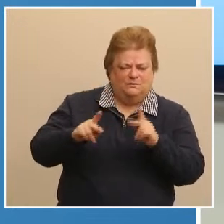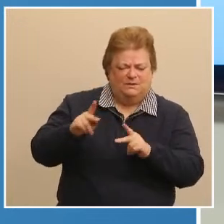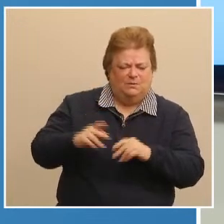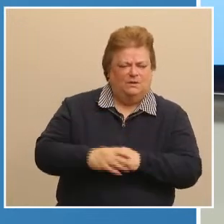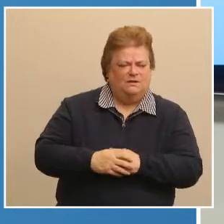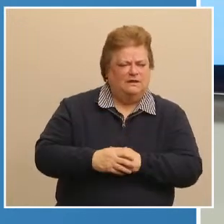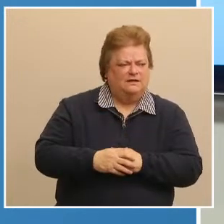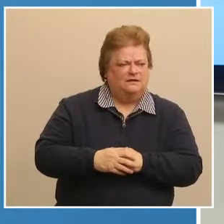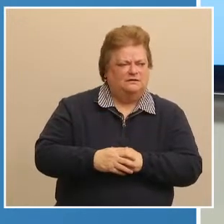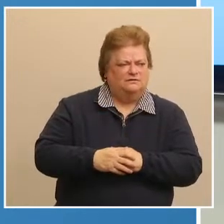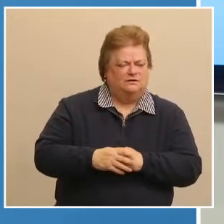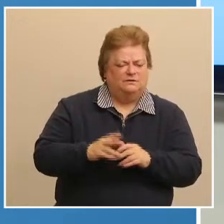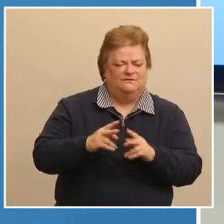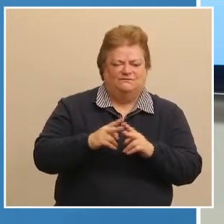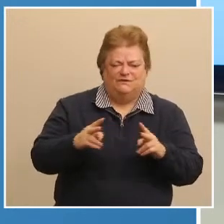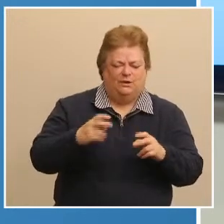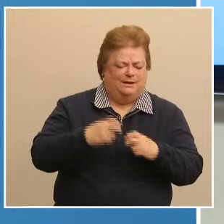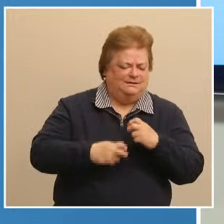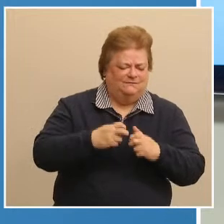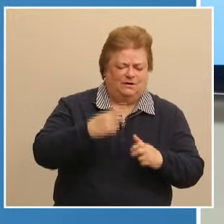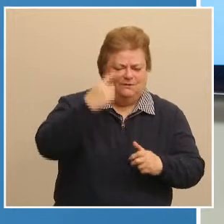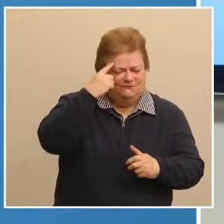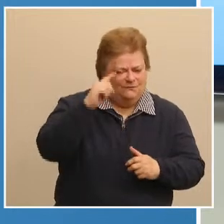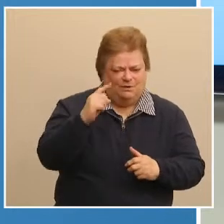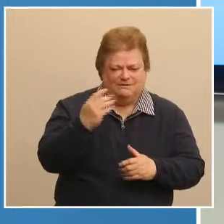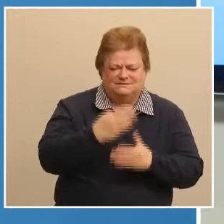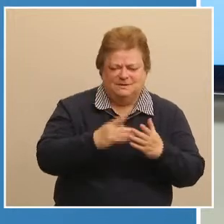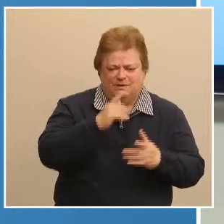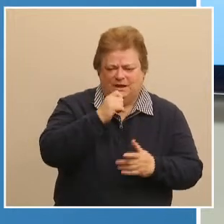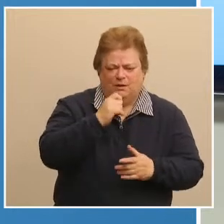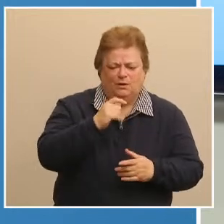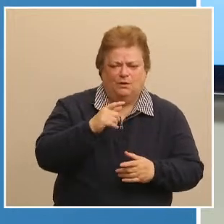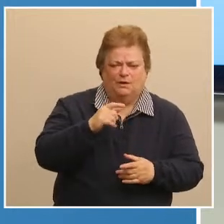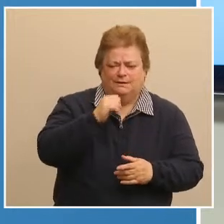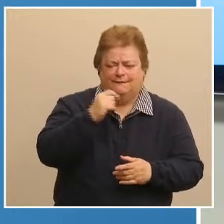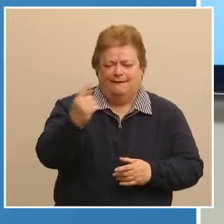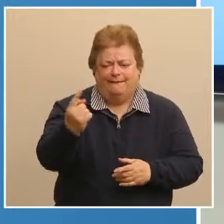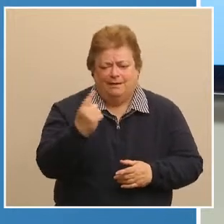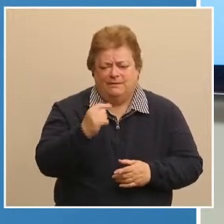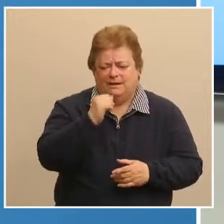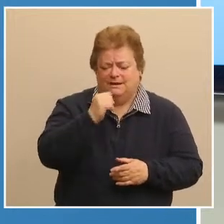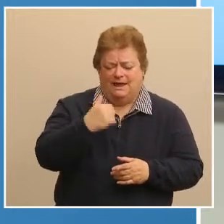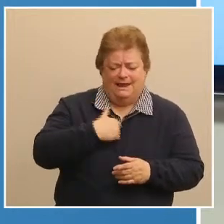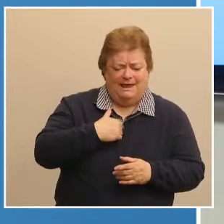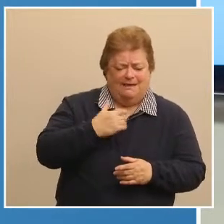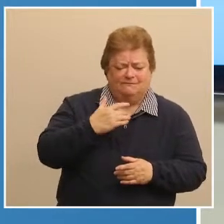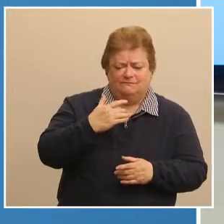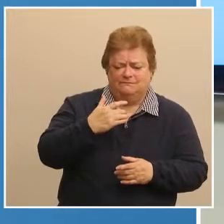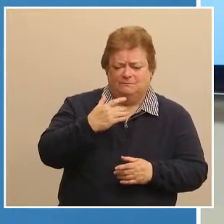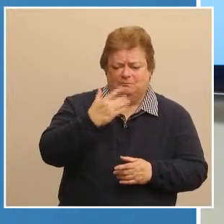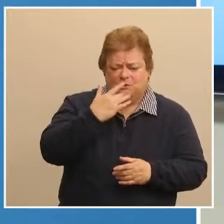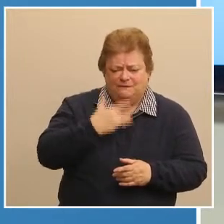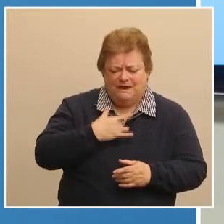it's really difficult for somebody to come in that we don't know their birth date or they don't have an appointment.